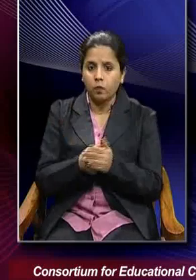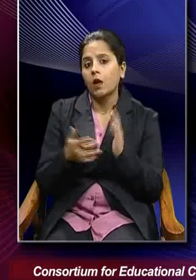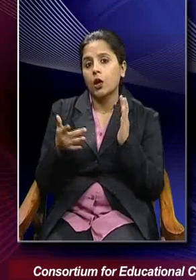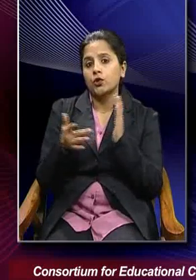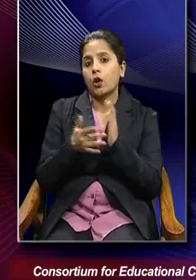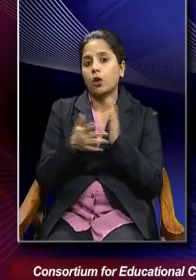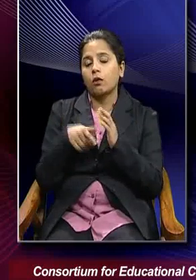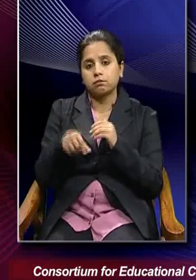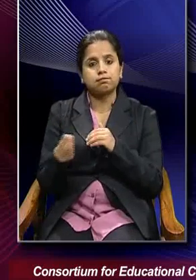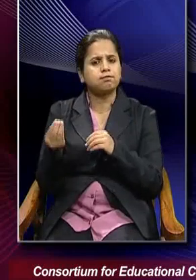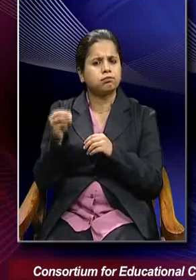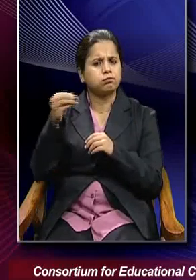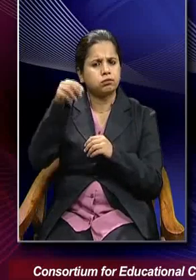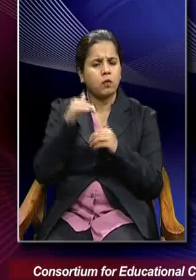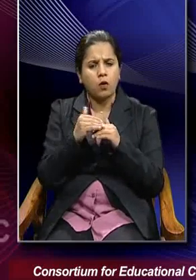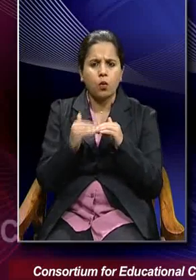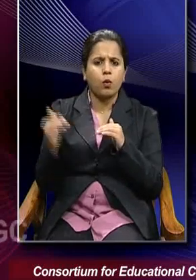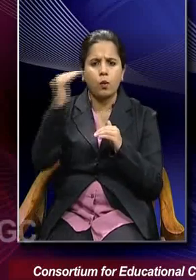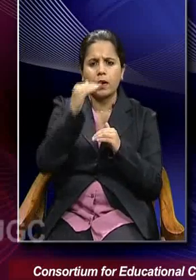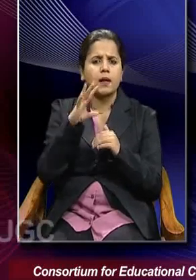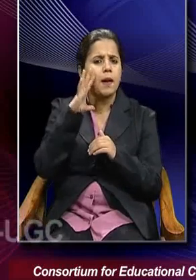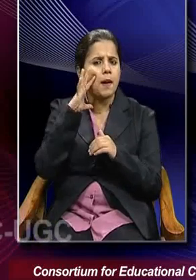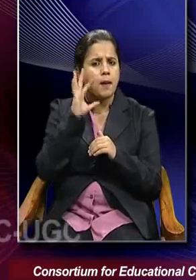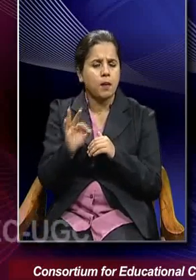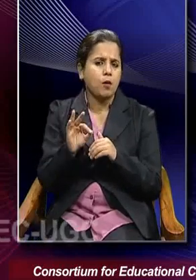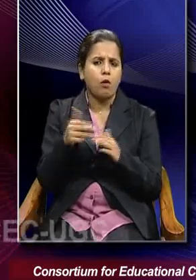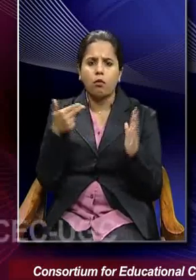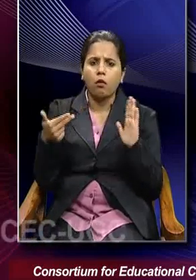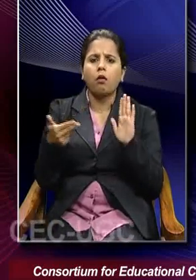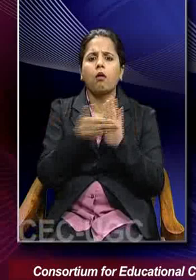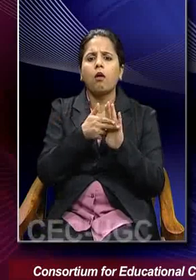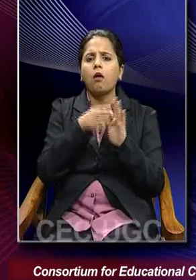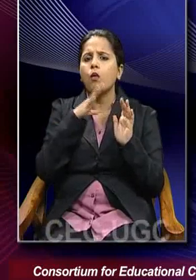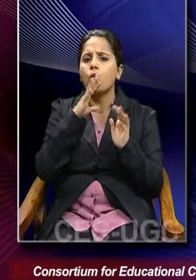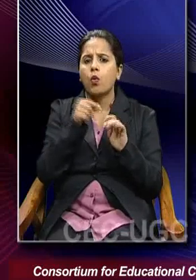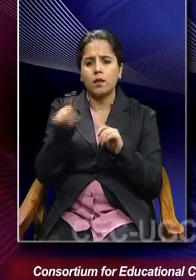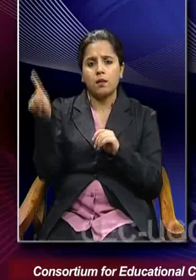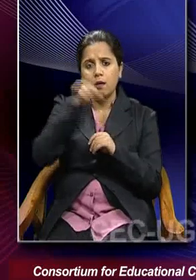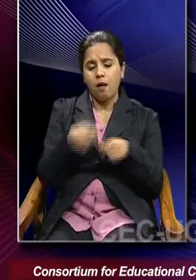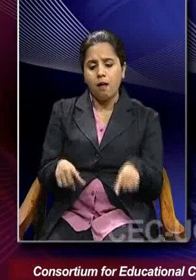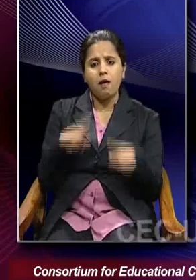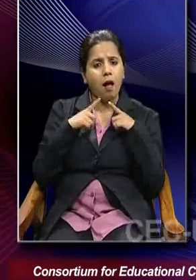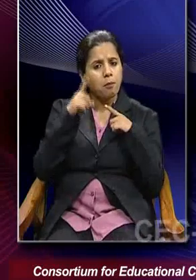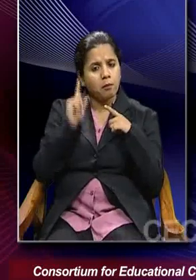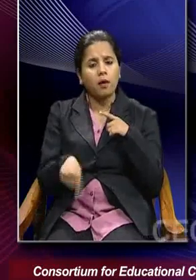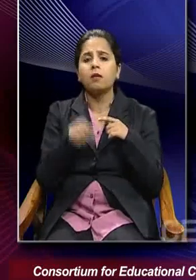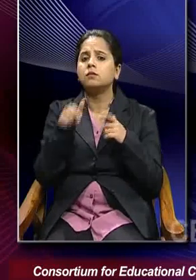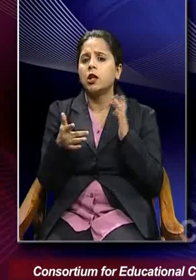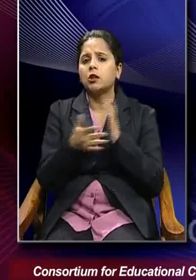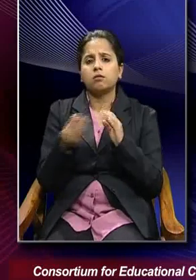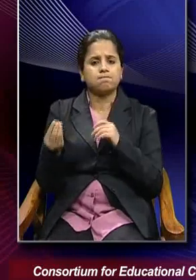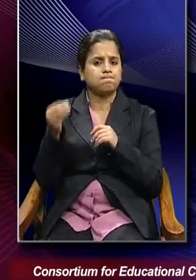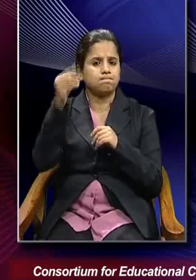technological advancements are an important hallmark of present day life. So, therefore, it is